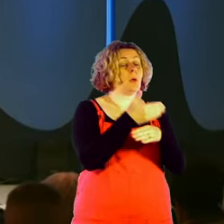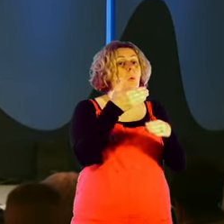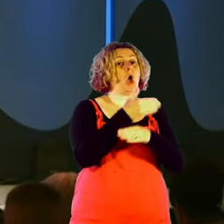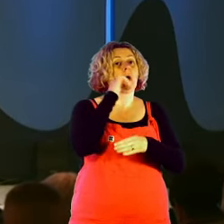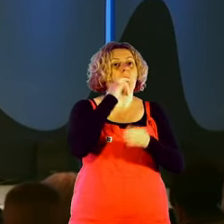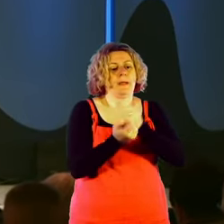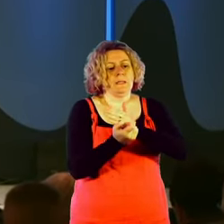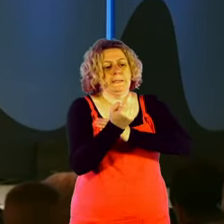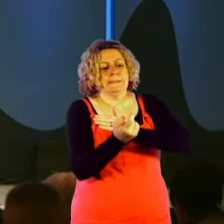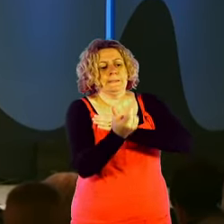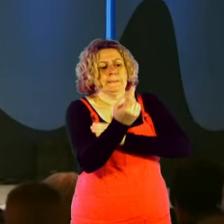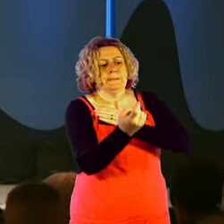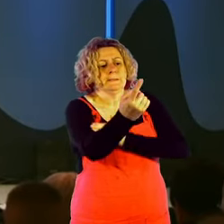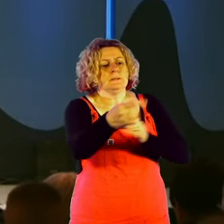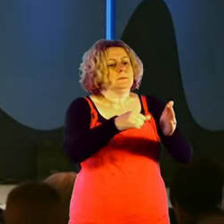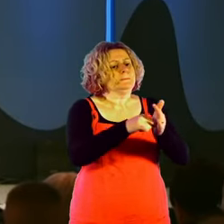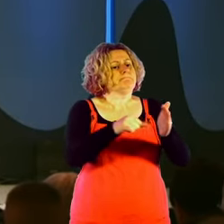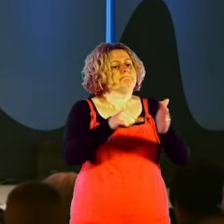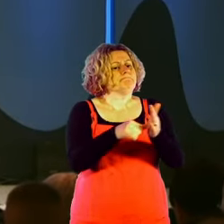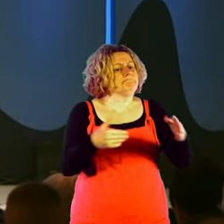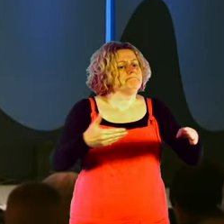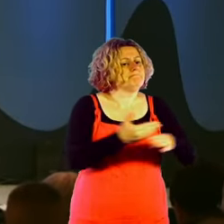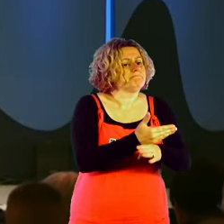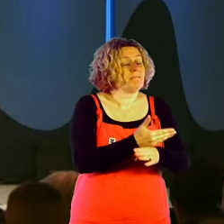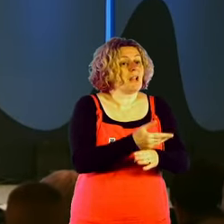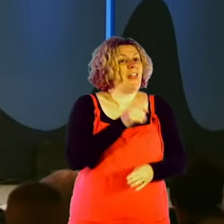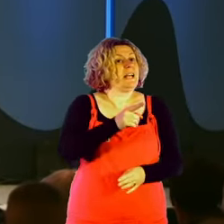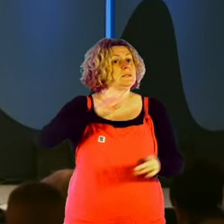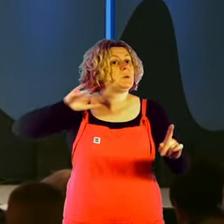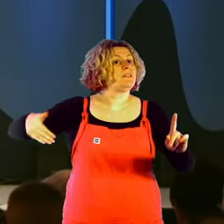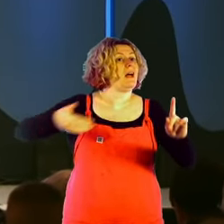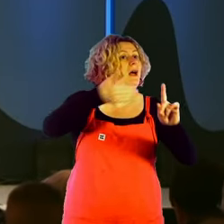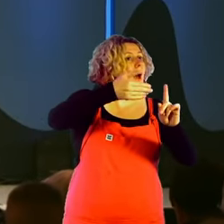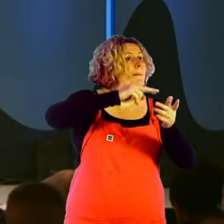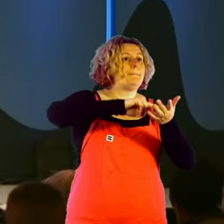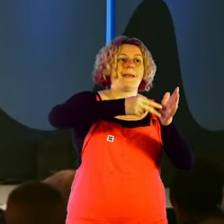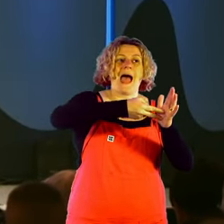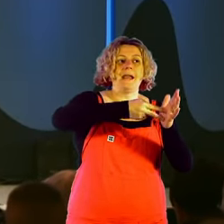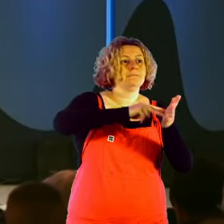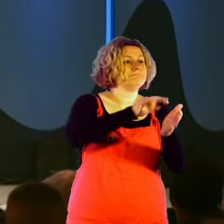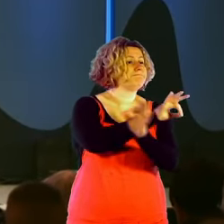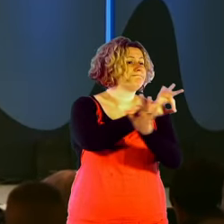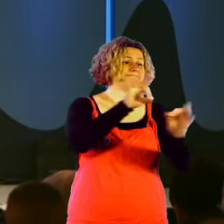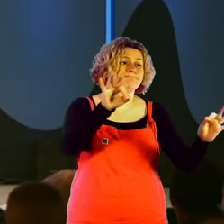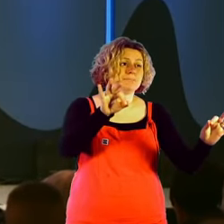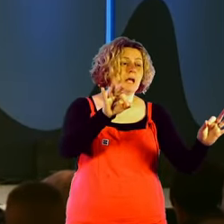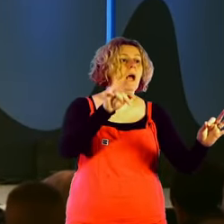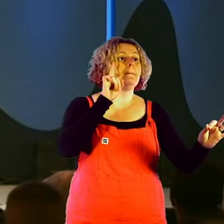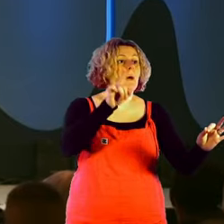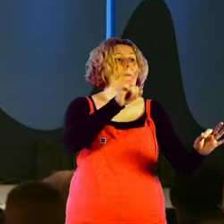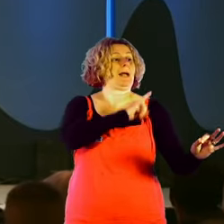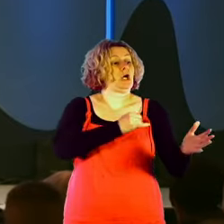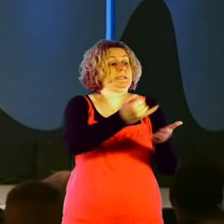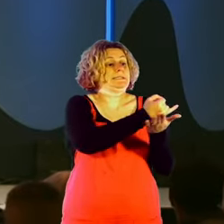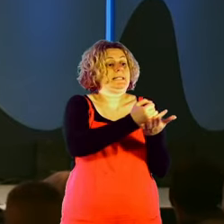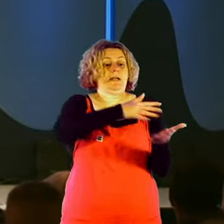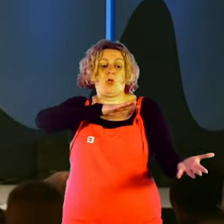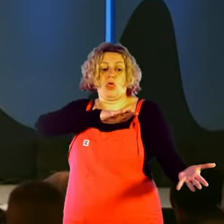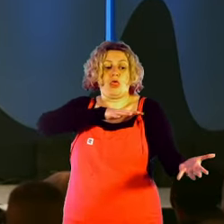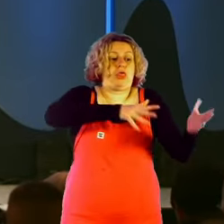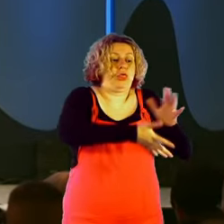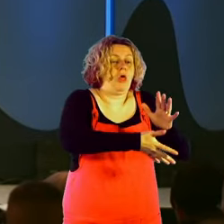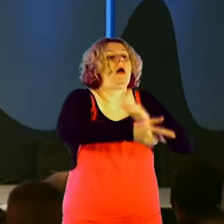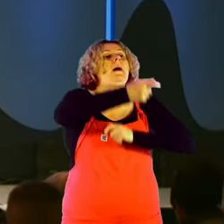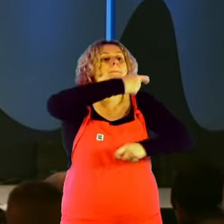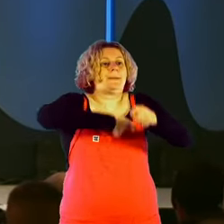be. This is how it was broken to become. And those initial curses addressed to